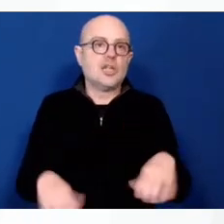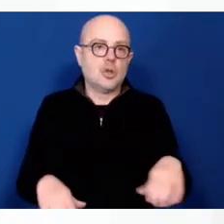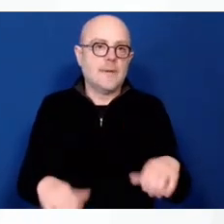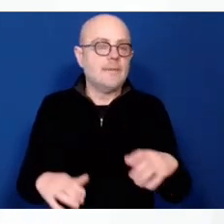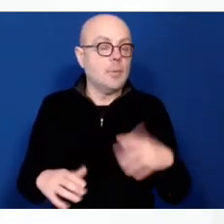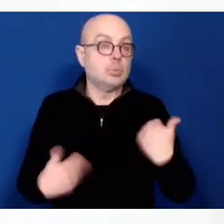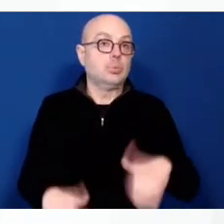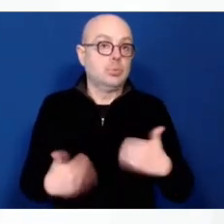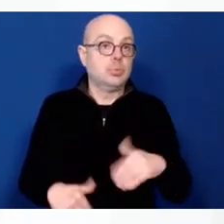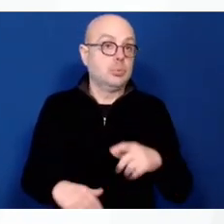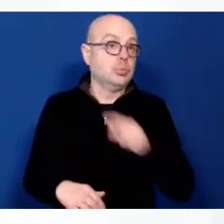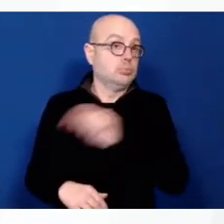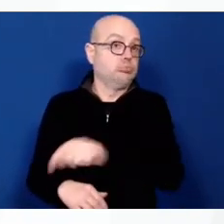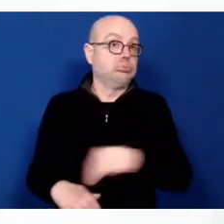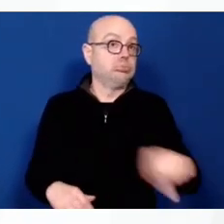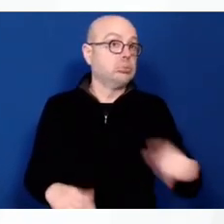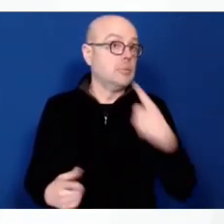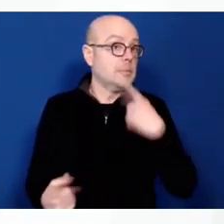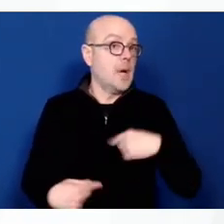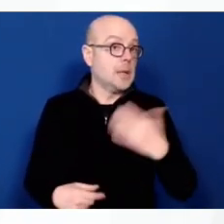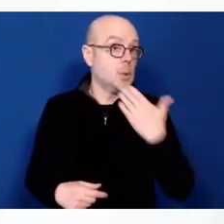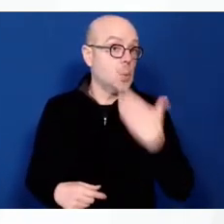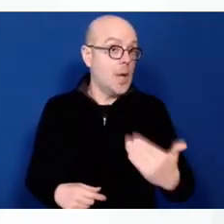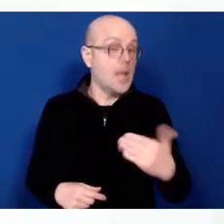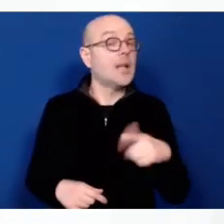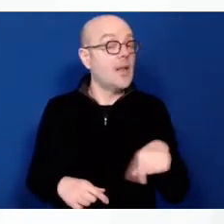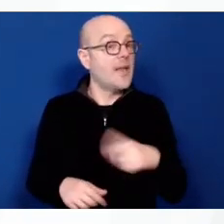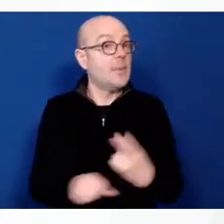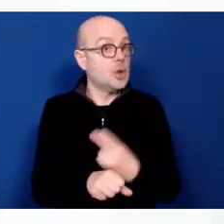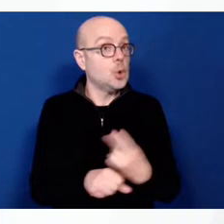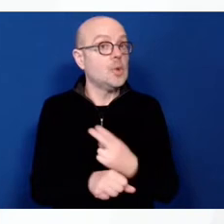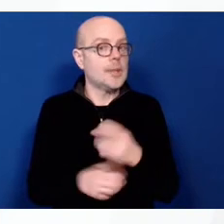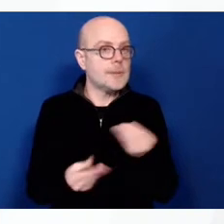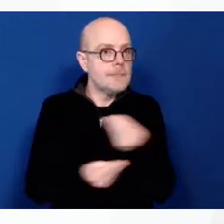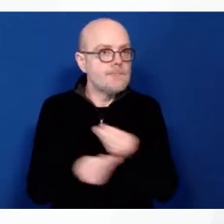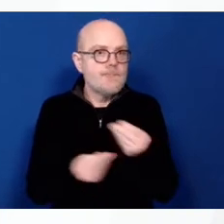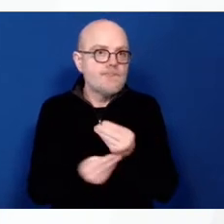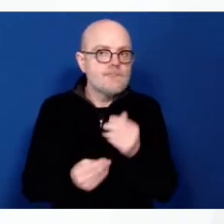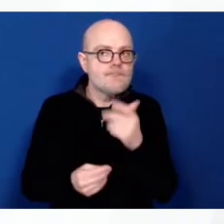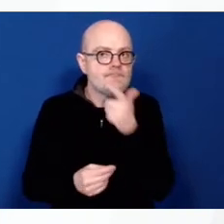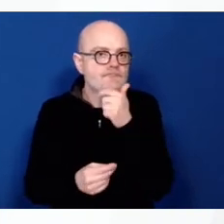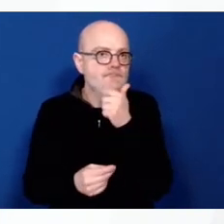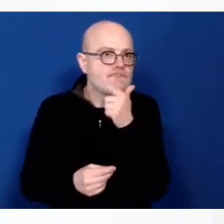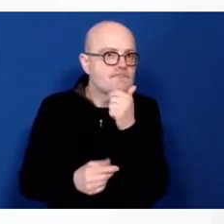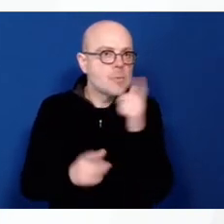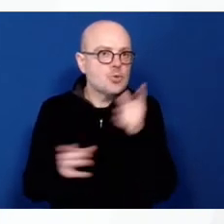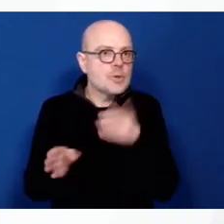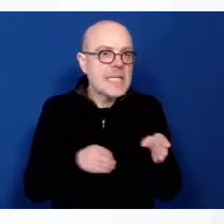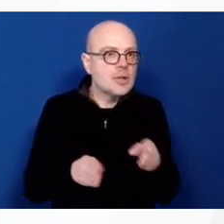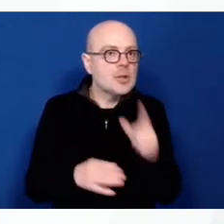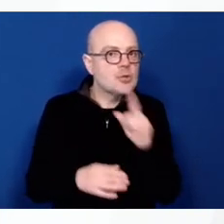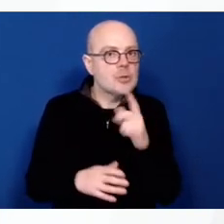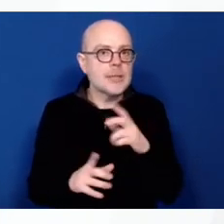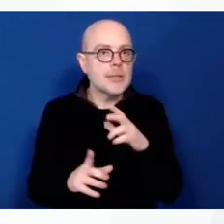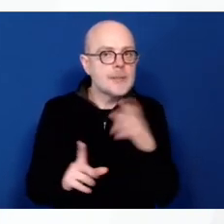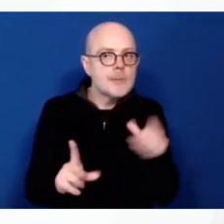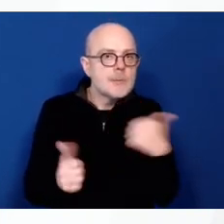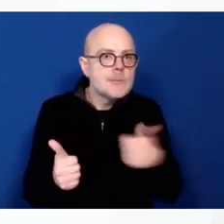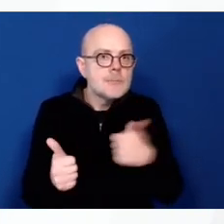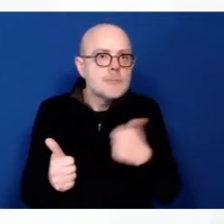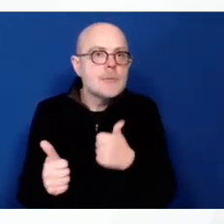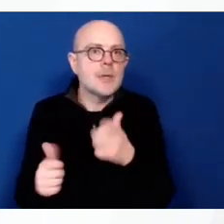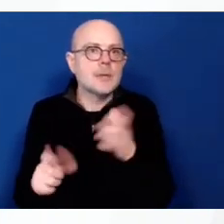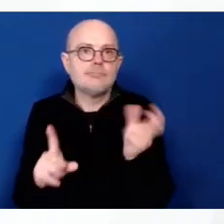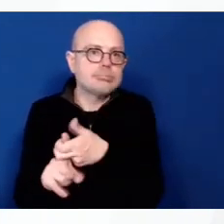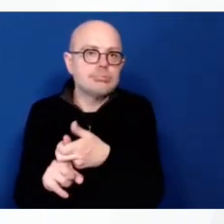and department chairs have been using the positions they've been allocated to really go after candidates who will